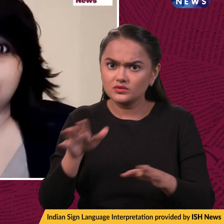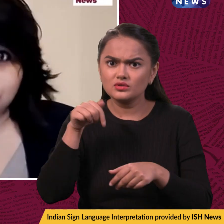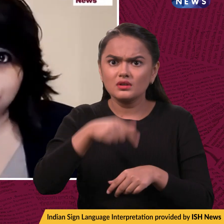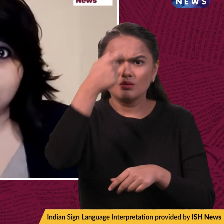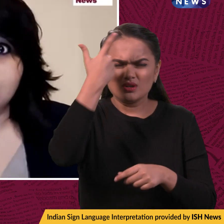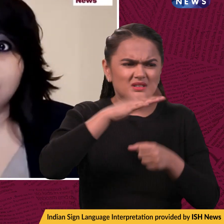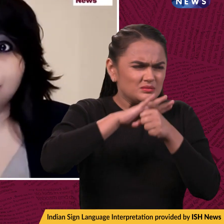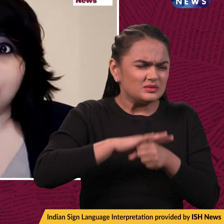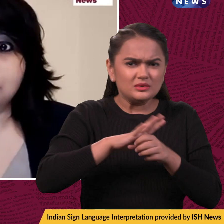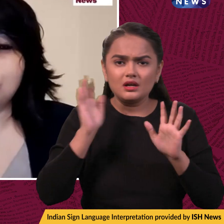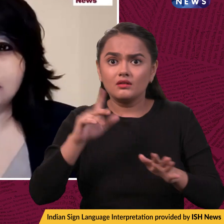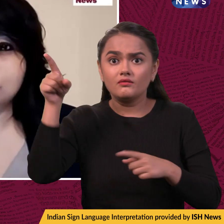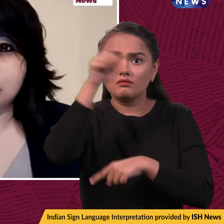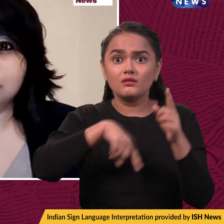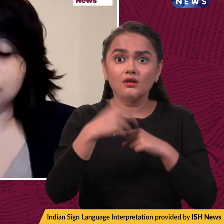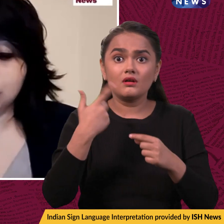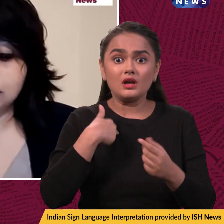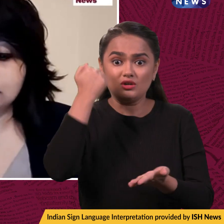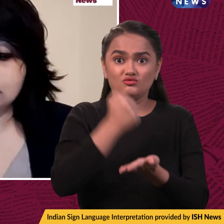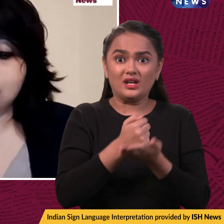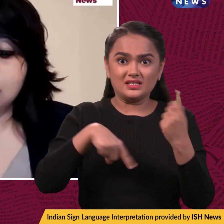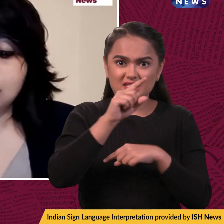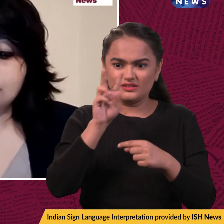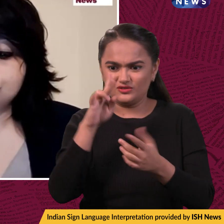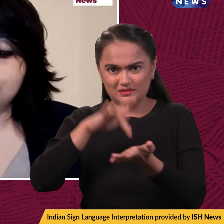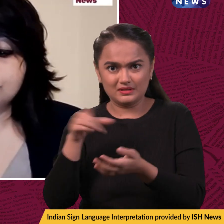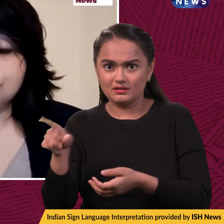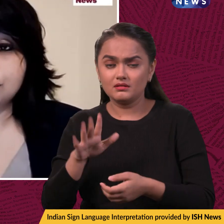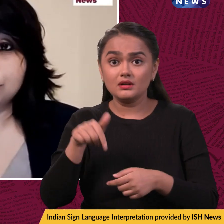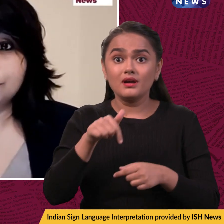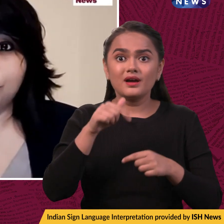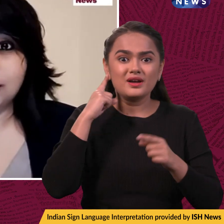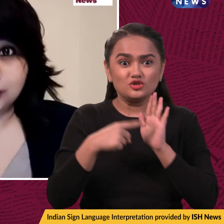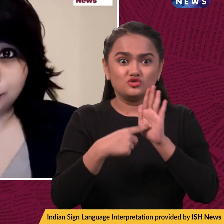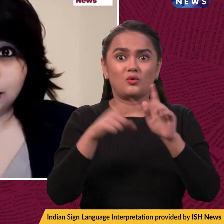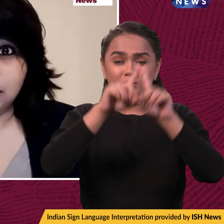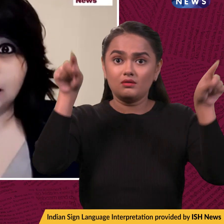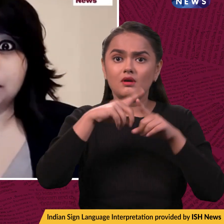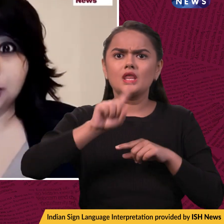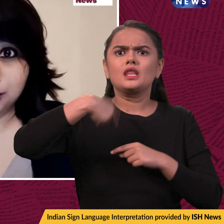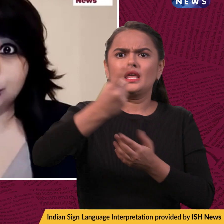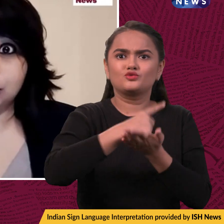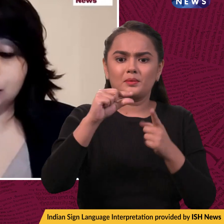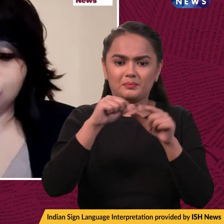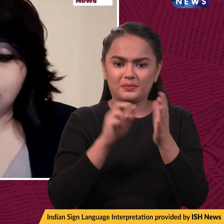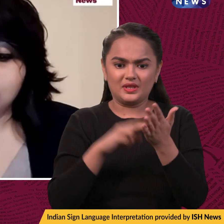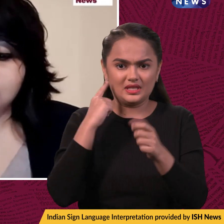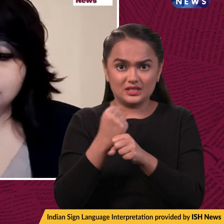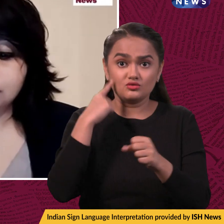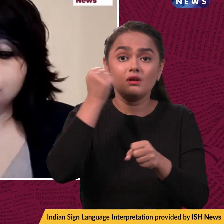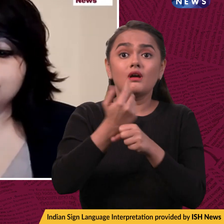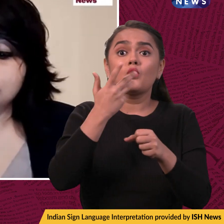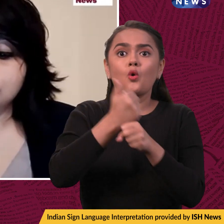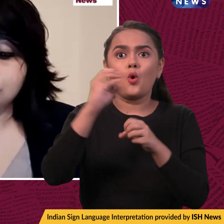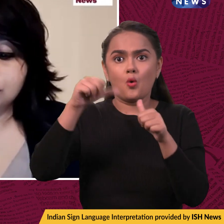faced pressure from right-wing vigilantes. Now, his show was scheduled for next week in Panaji in Goa.